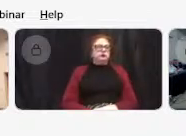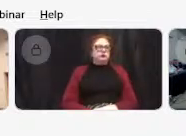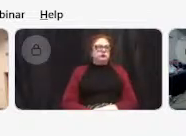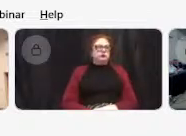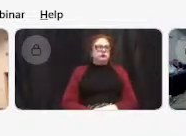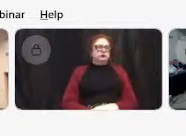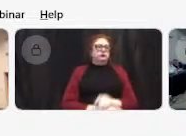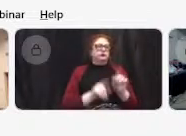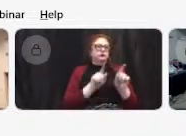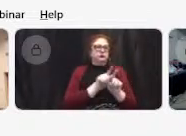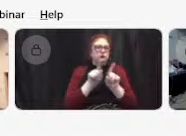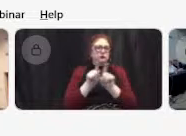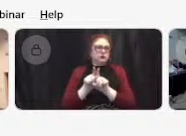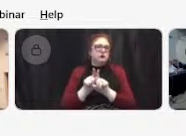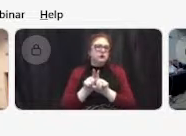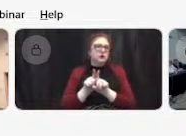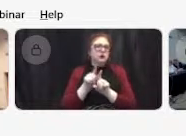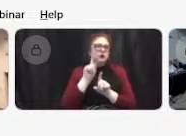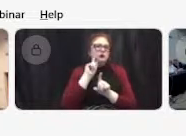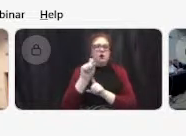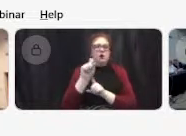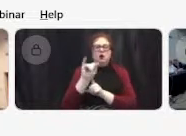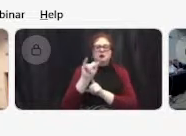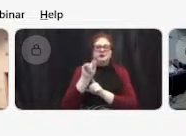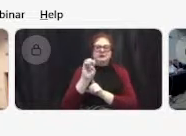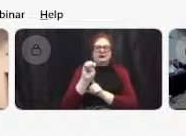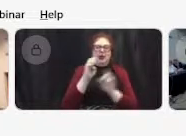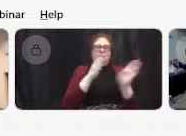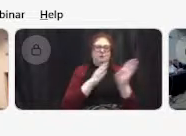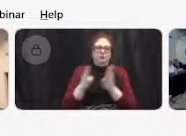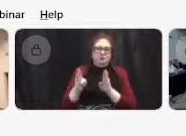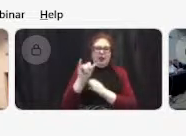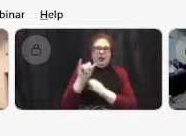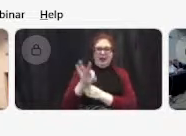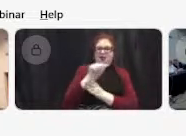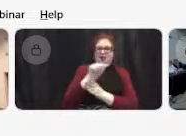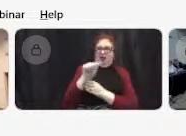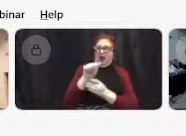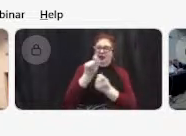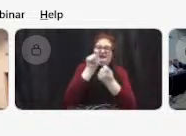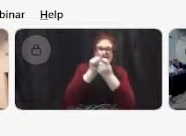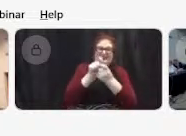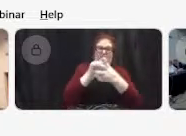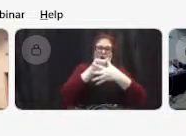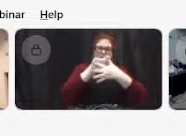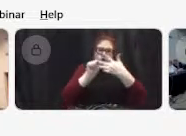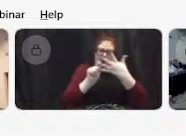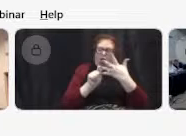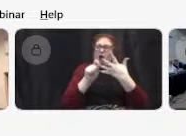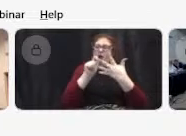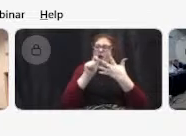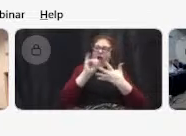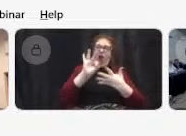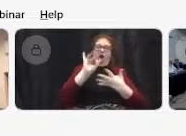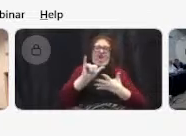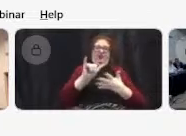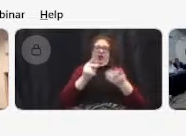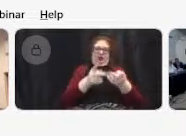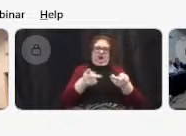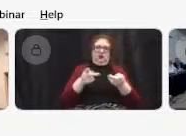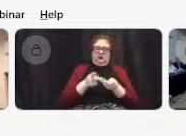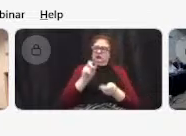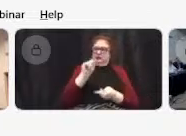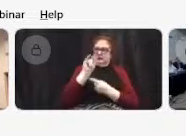And also, as for a site plan, if a detailed site plan is needed for more detailed